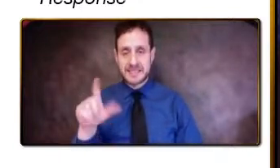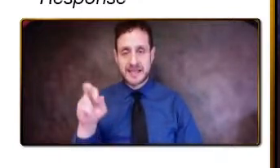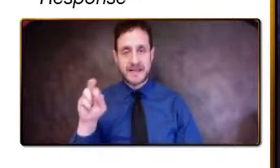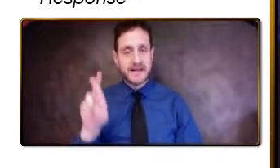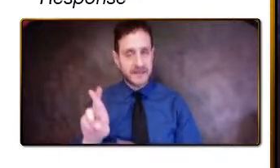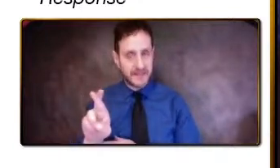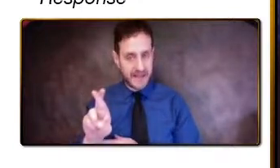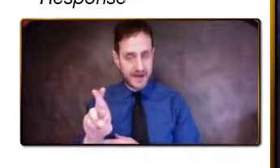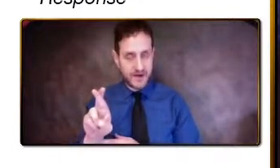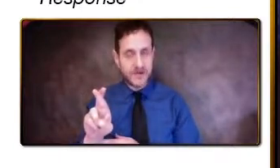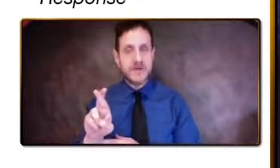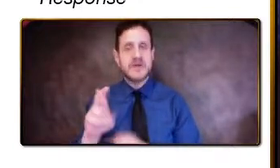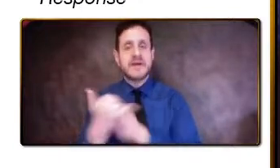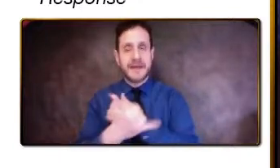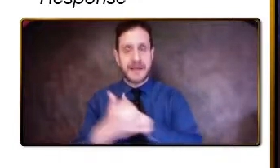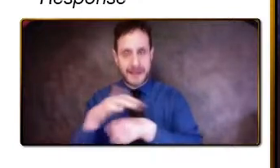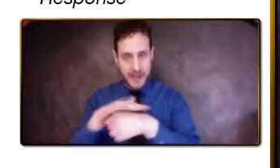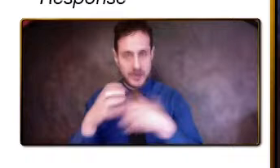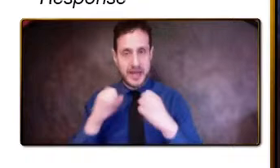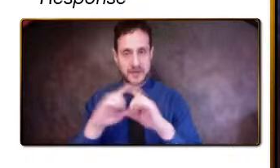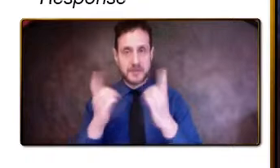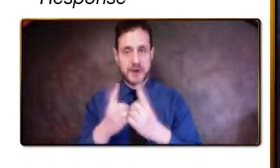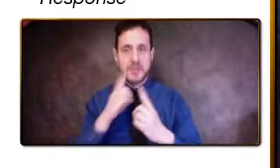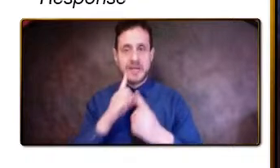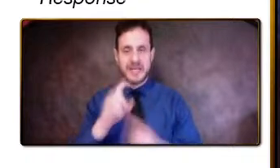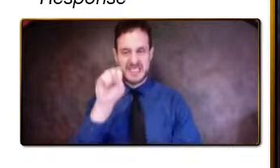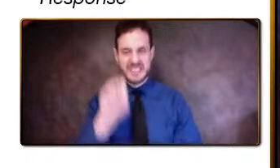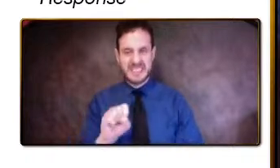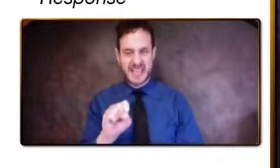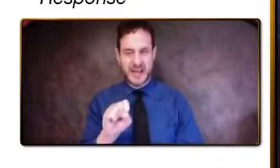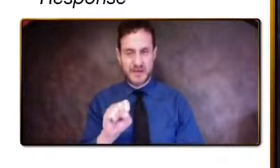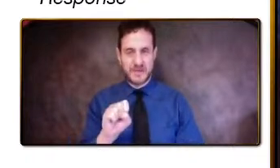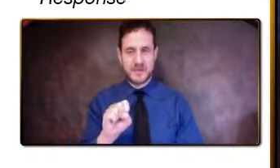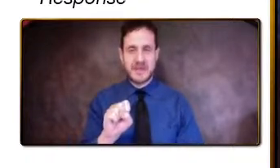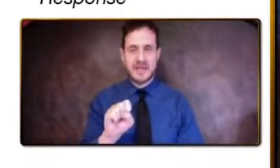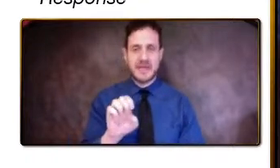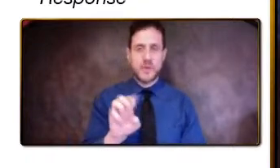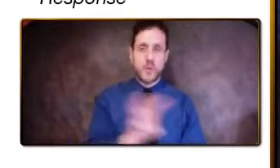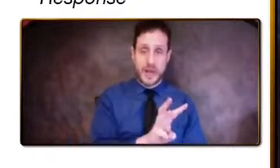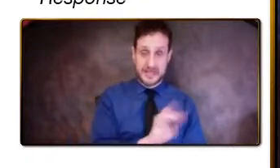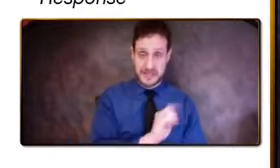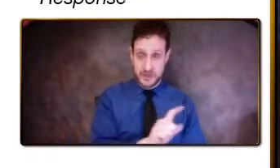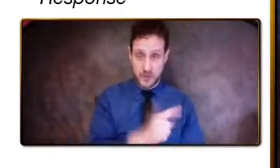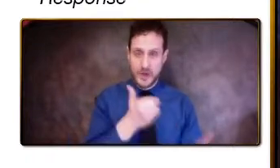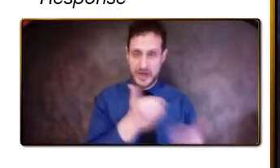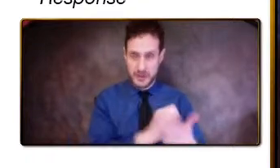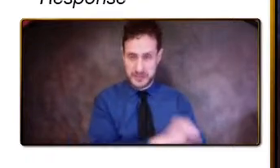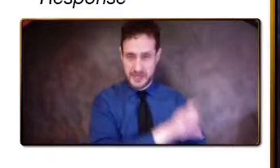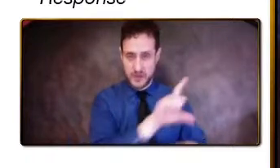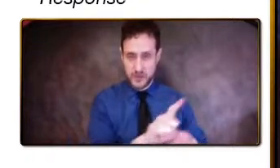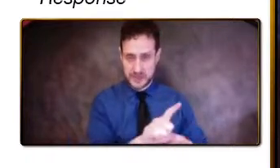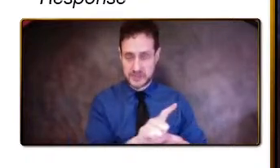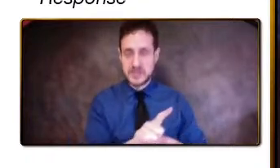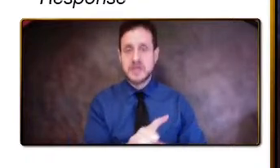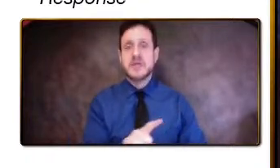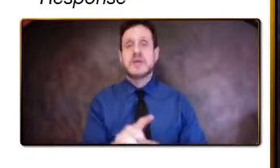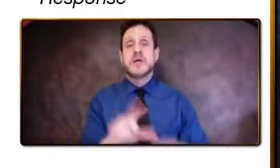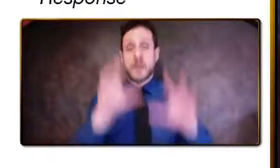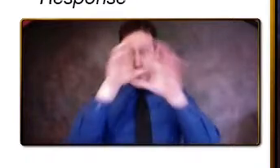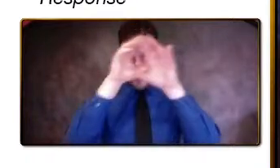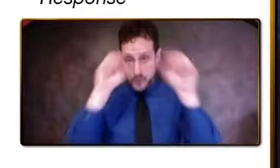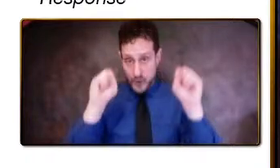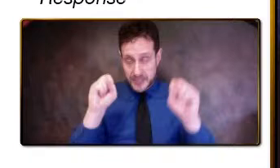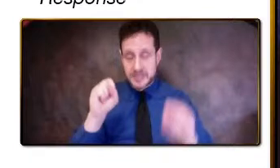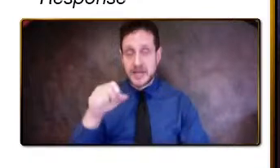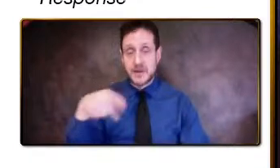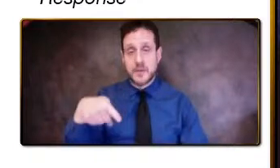East. Others coming soon. Cook County President Tony Preckwinkle and Cook County Health CEO Israel